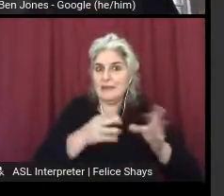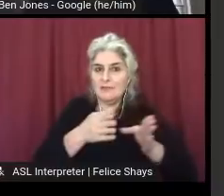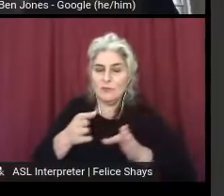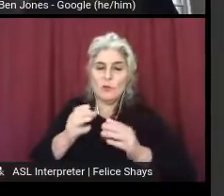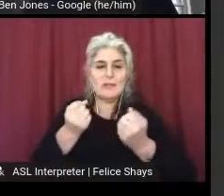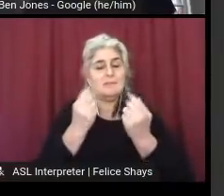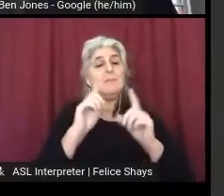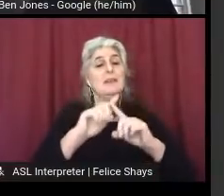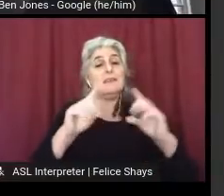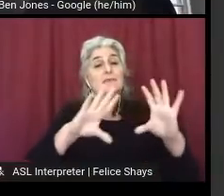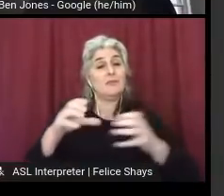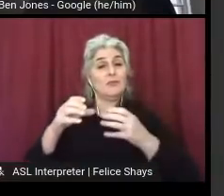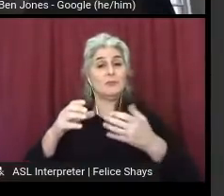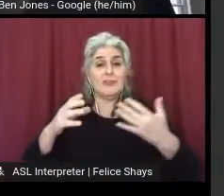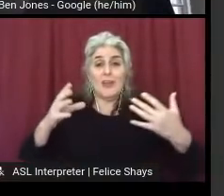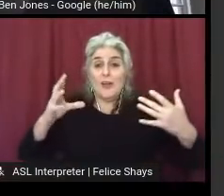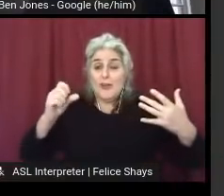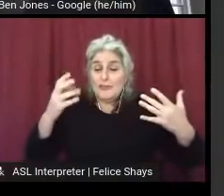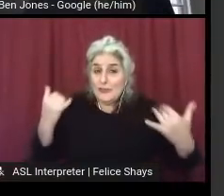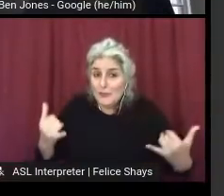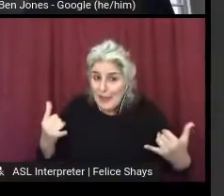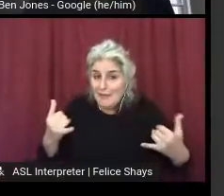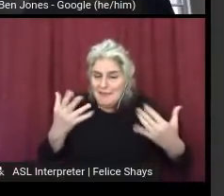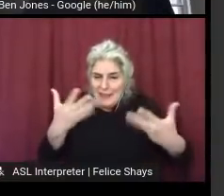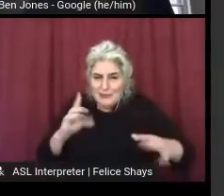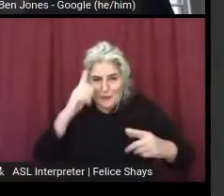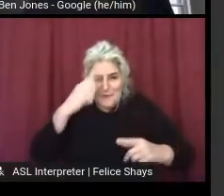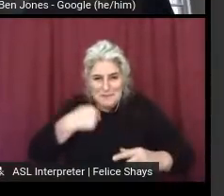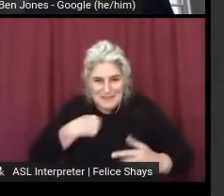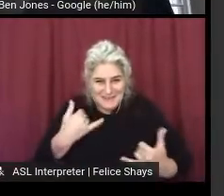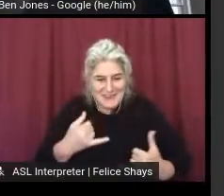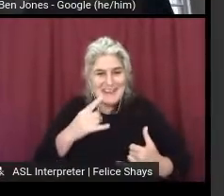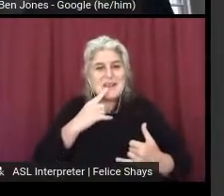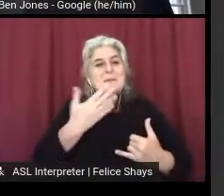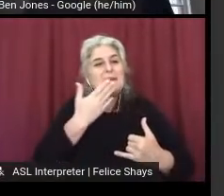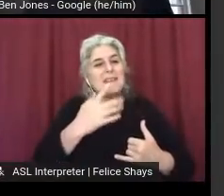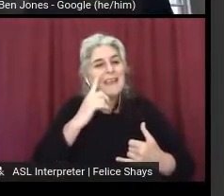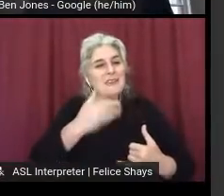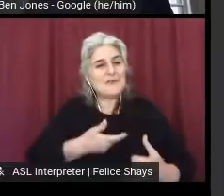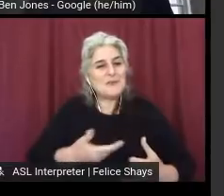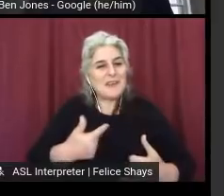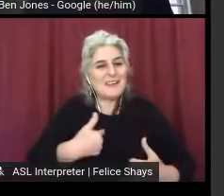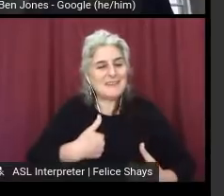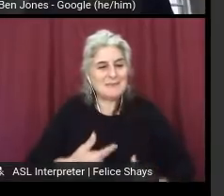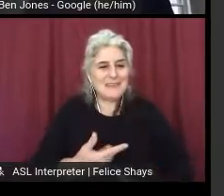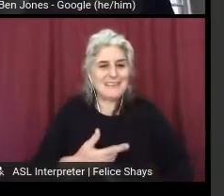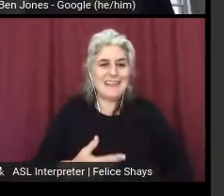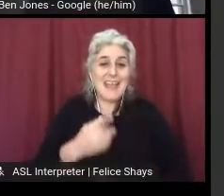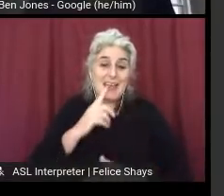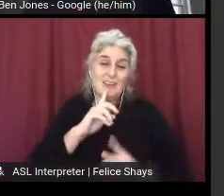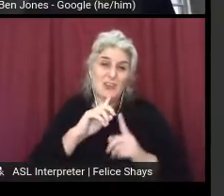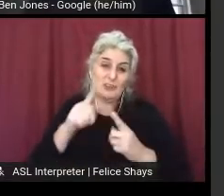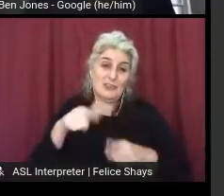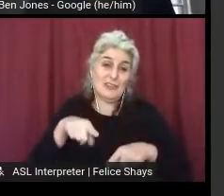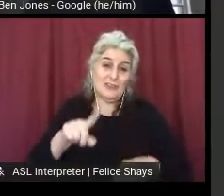That's what I have for you guys until the Q&A, but thank you again for having me here. It's my pleasure to be here.